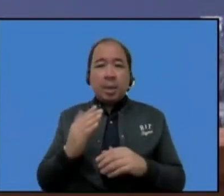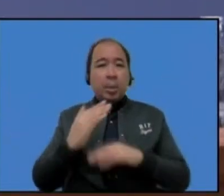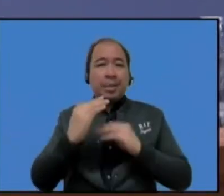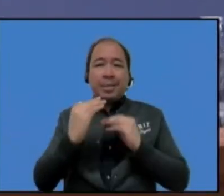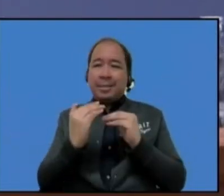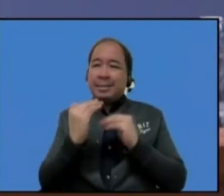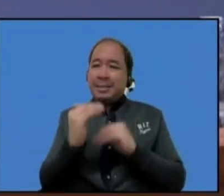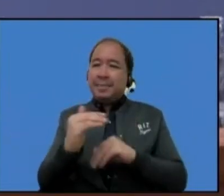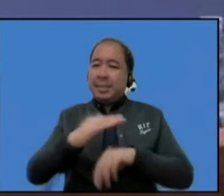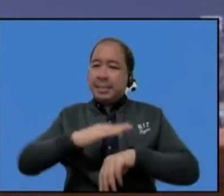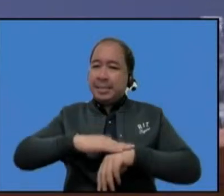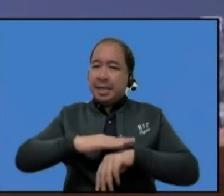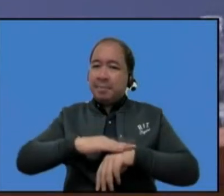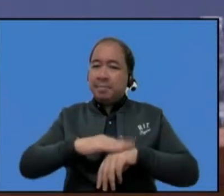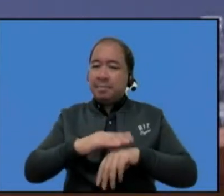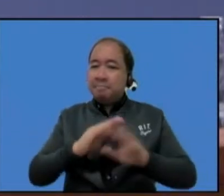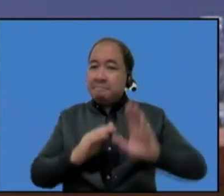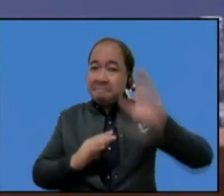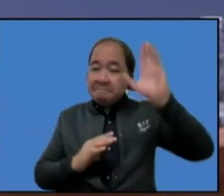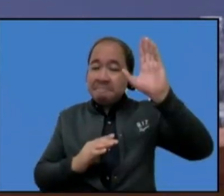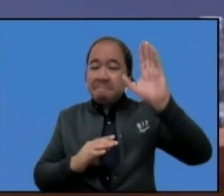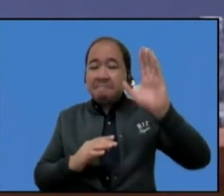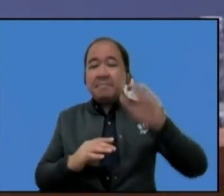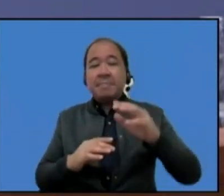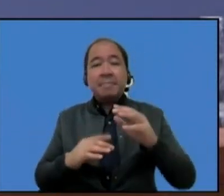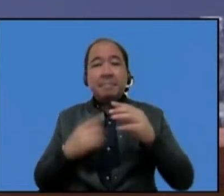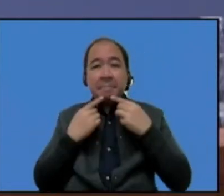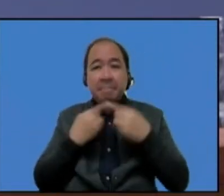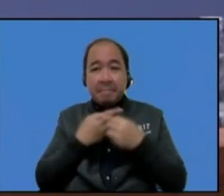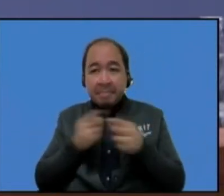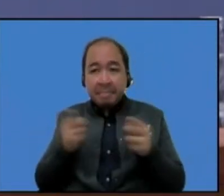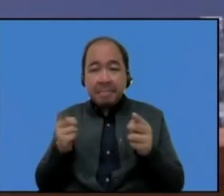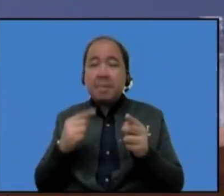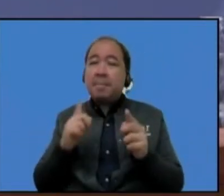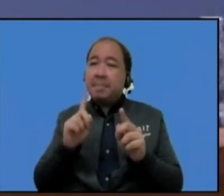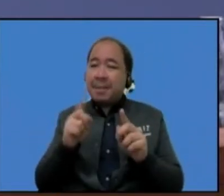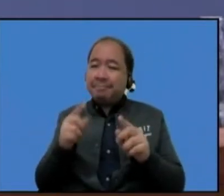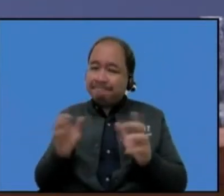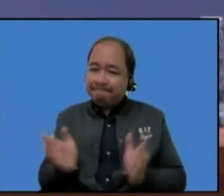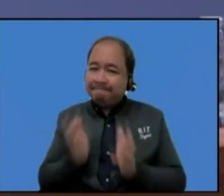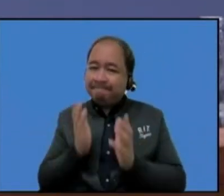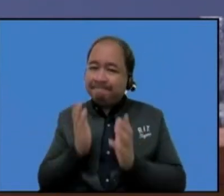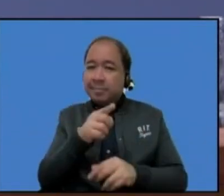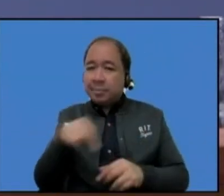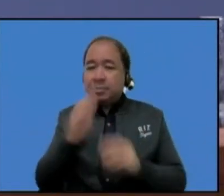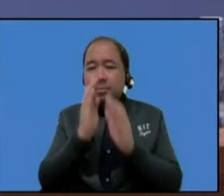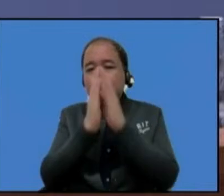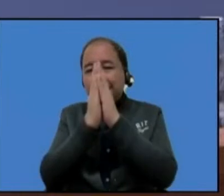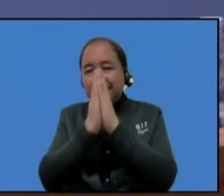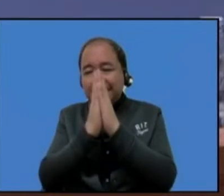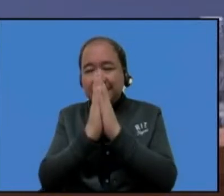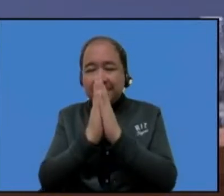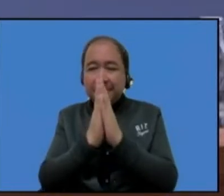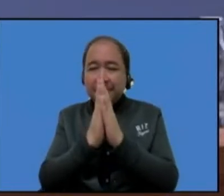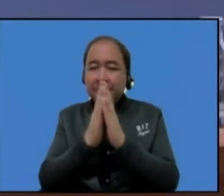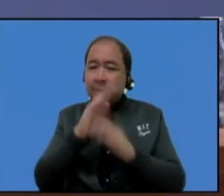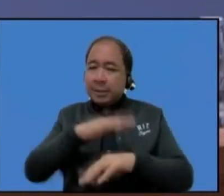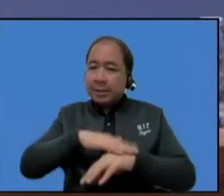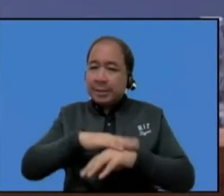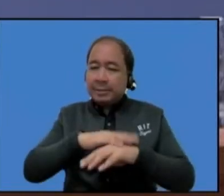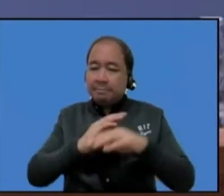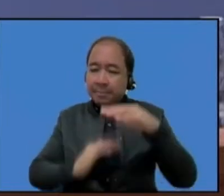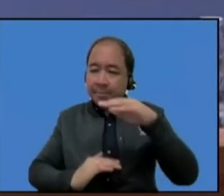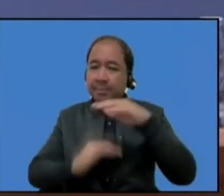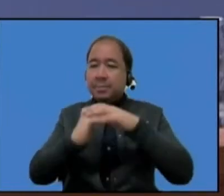time for intervention, I would like to urge all speakers to strictly adhere to the